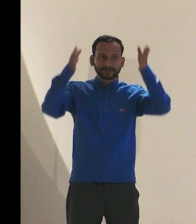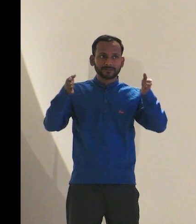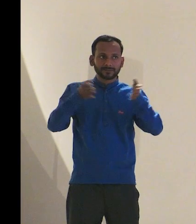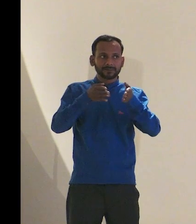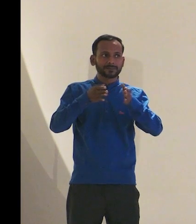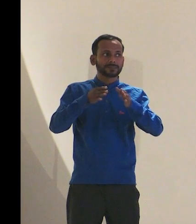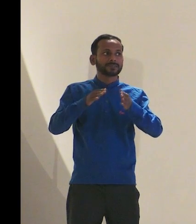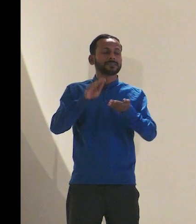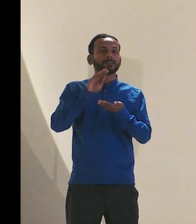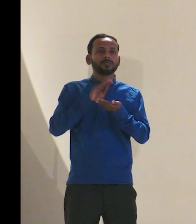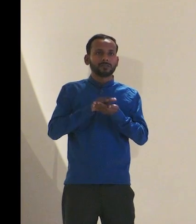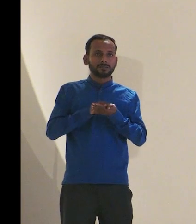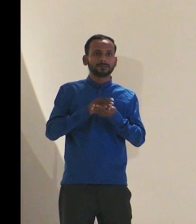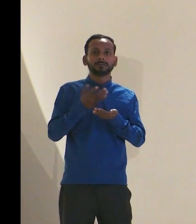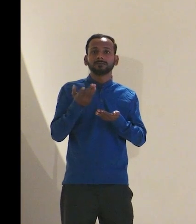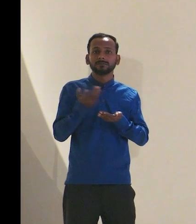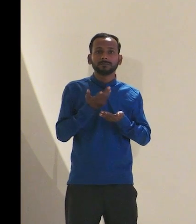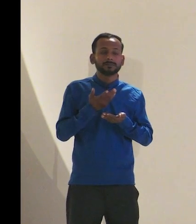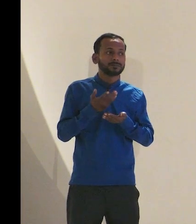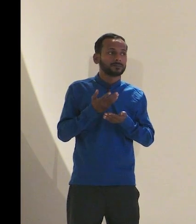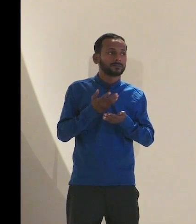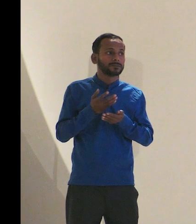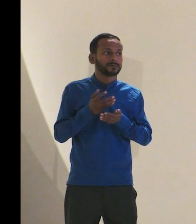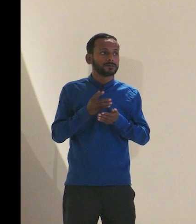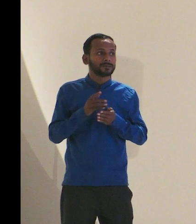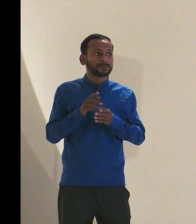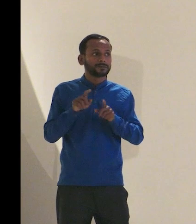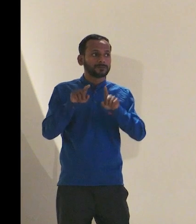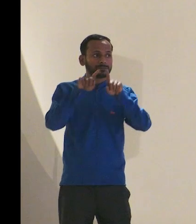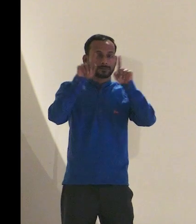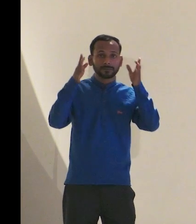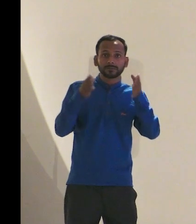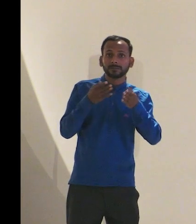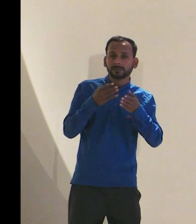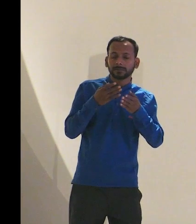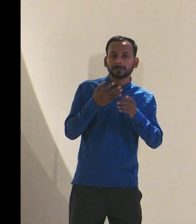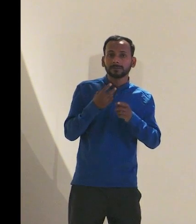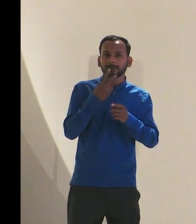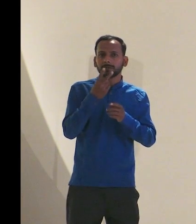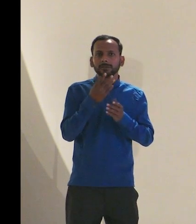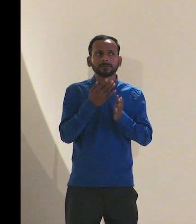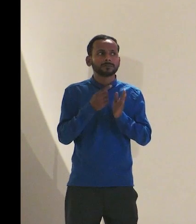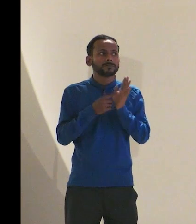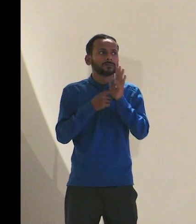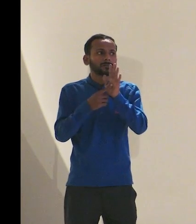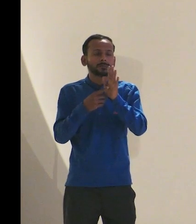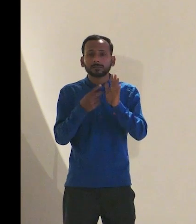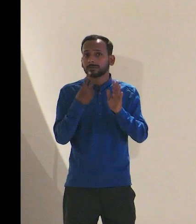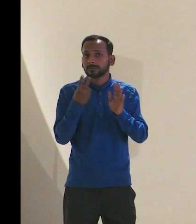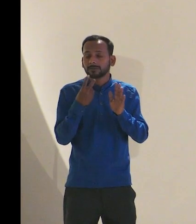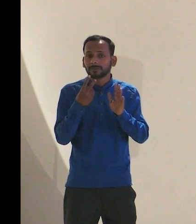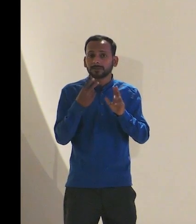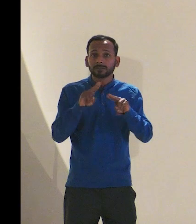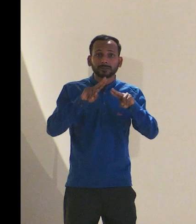reflection will also give you an illusion about the Spatiality. About the spaciousness of the